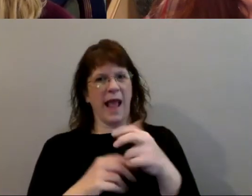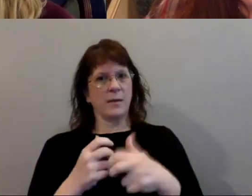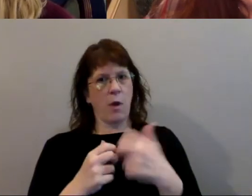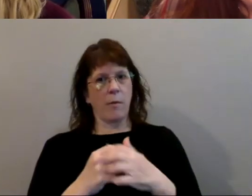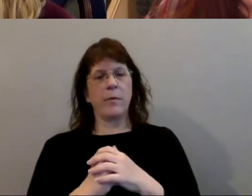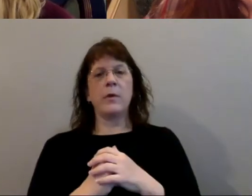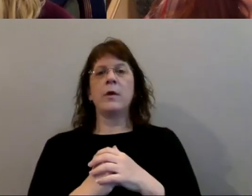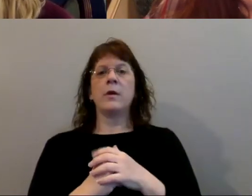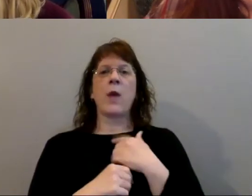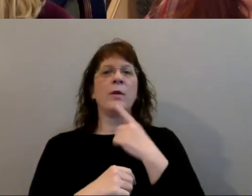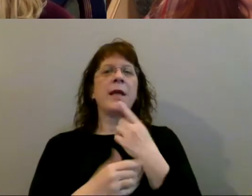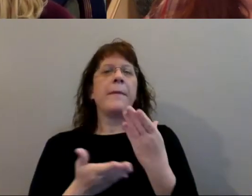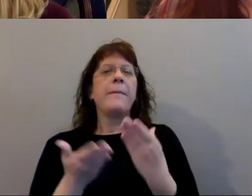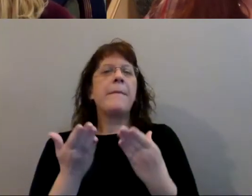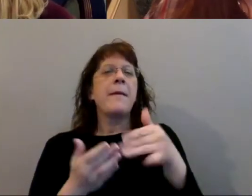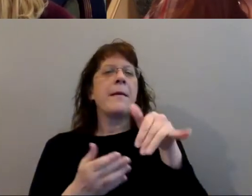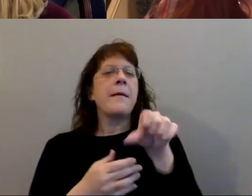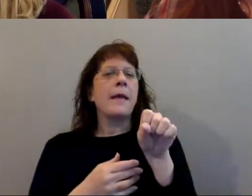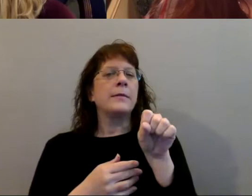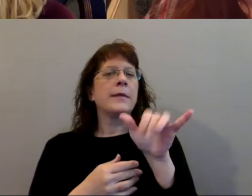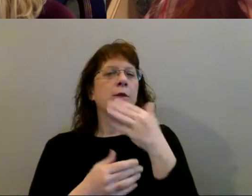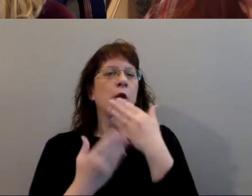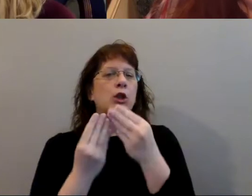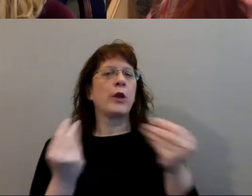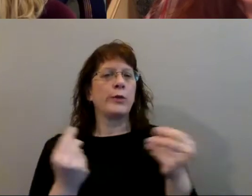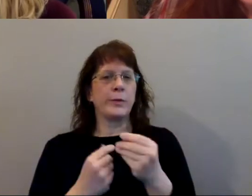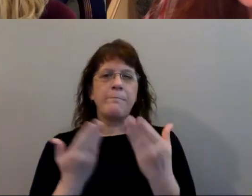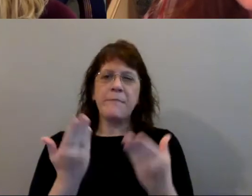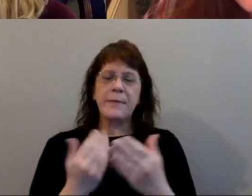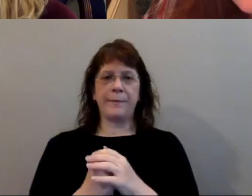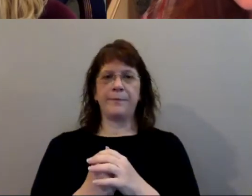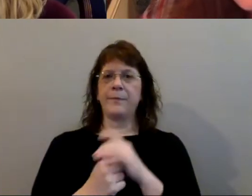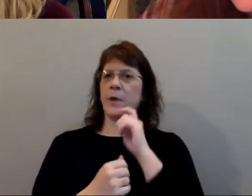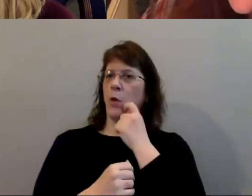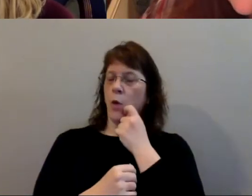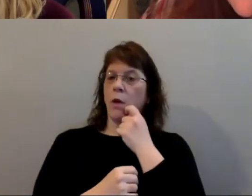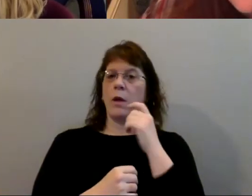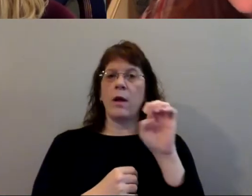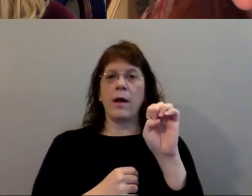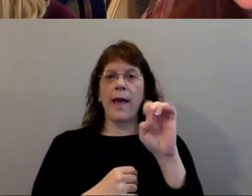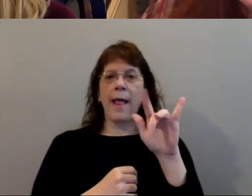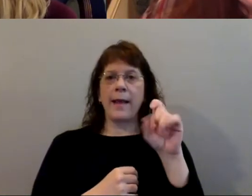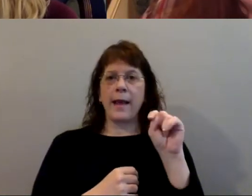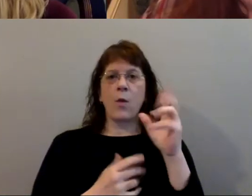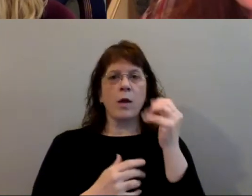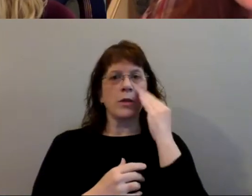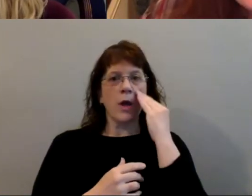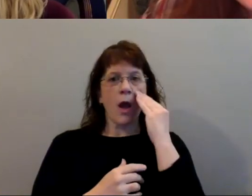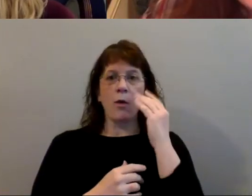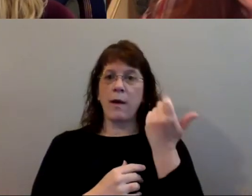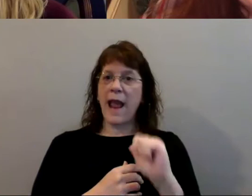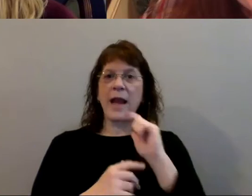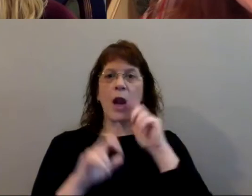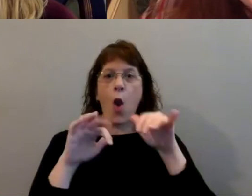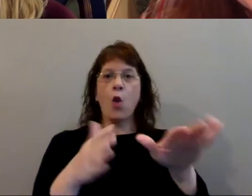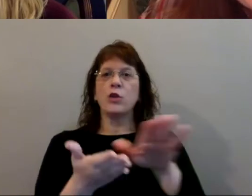say maybe yes, that's a good solution. Cool. Elliot would like to know, are there any ocean cleanup strategies that